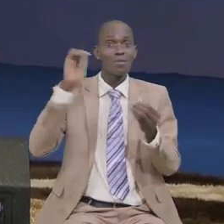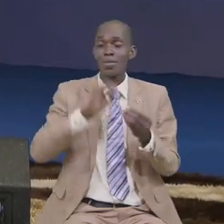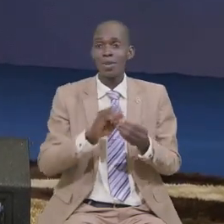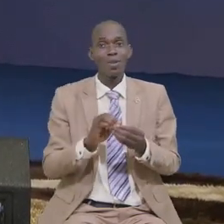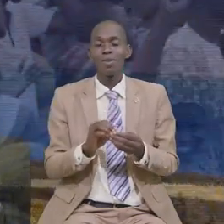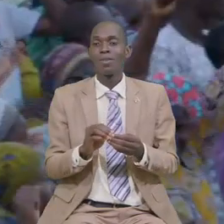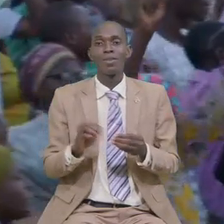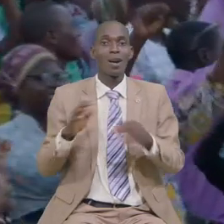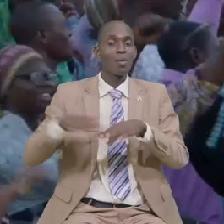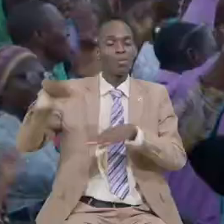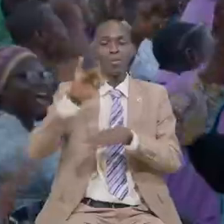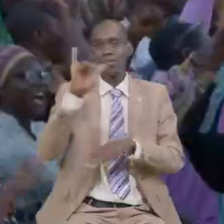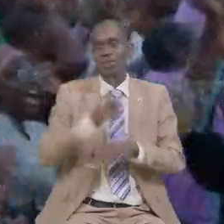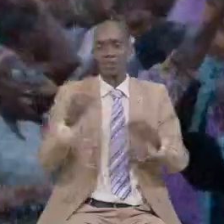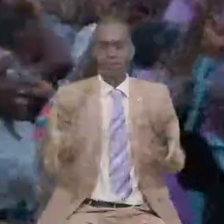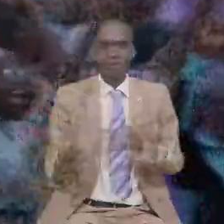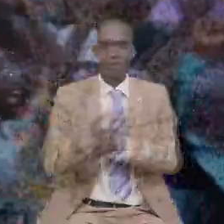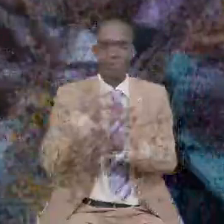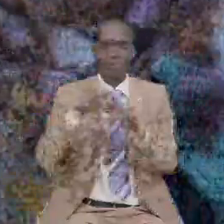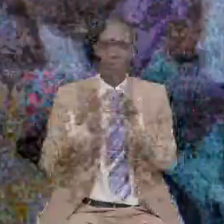in Jesus' name.